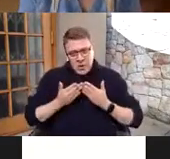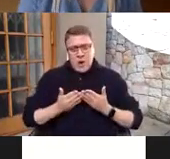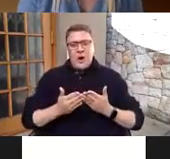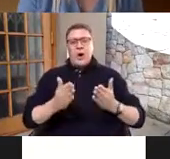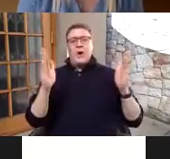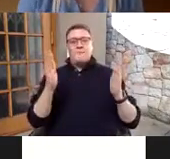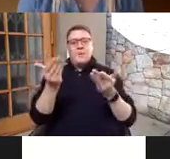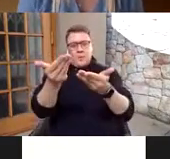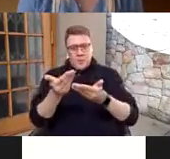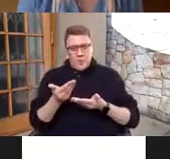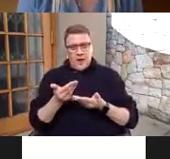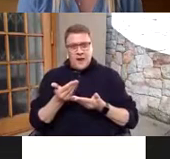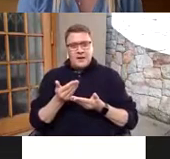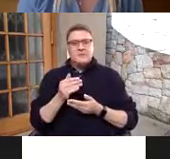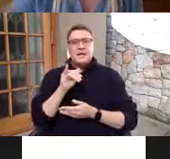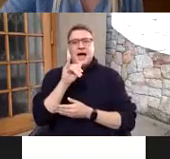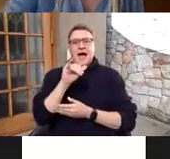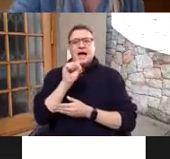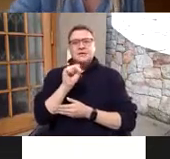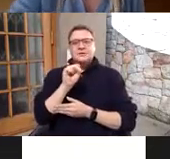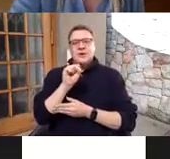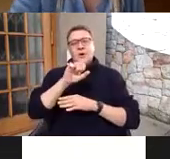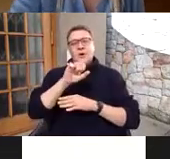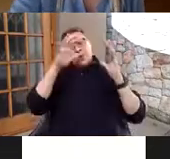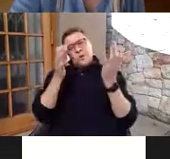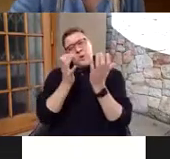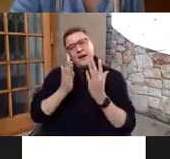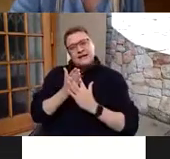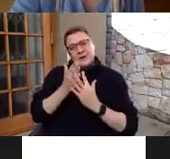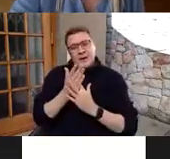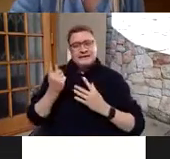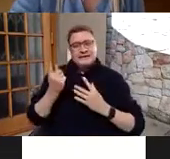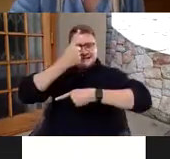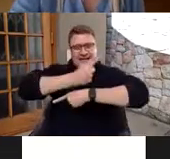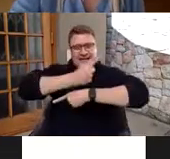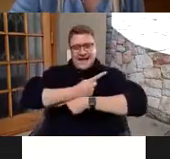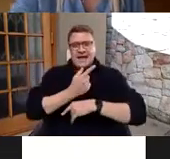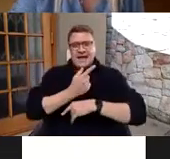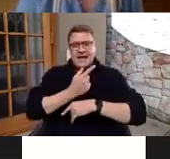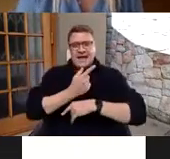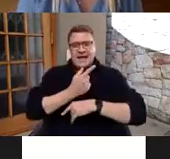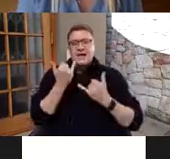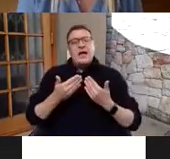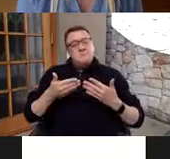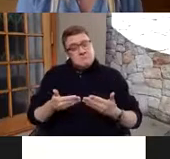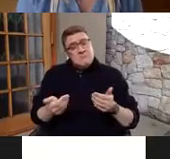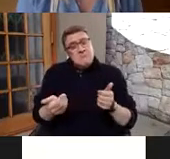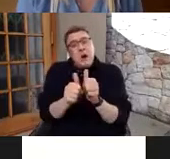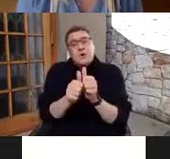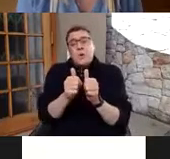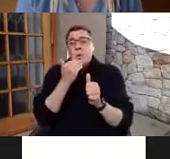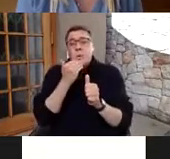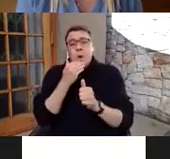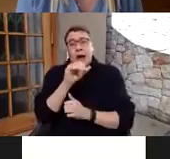Welcome to iStore Meets Global Accessibility Awareness Day. Today's session is in partnership with iStore, Think